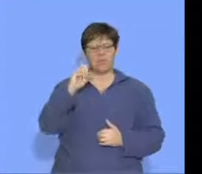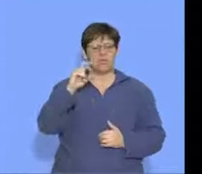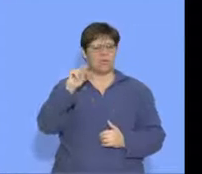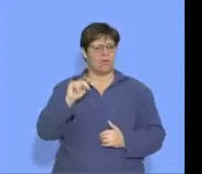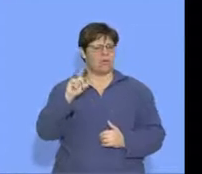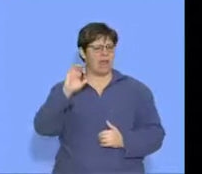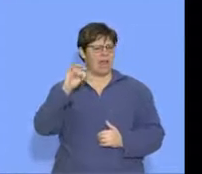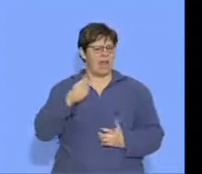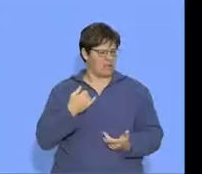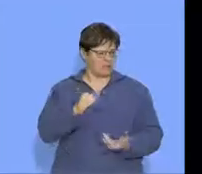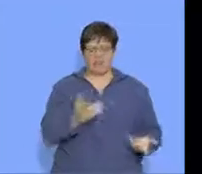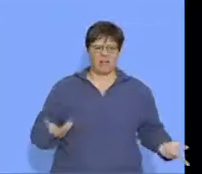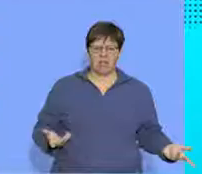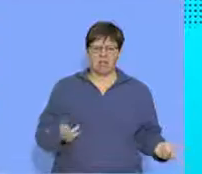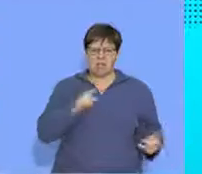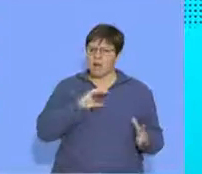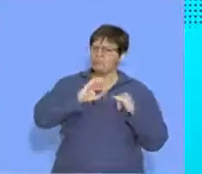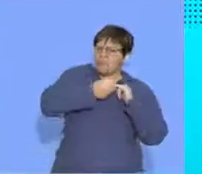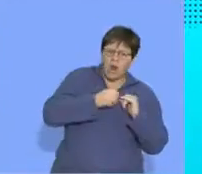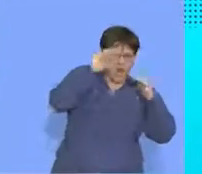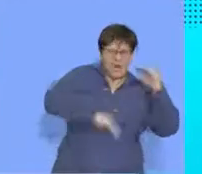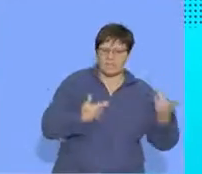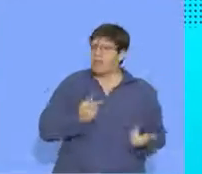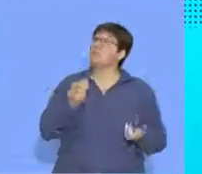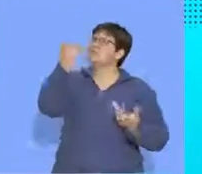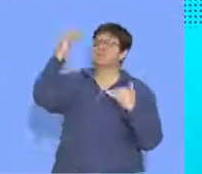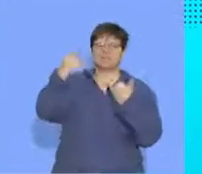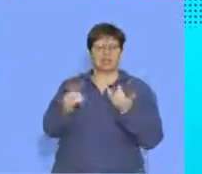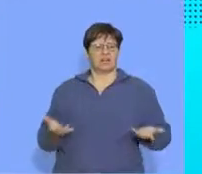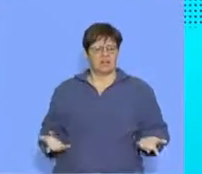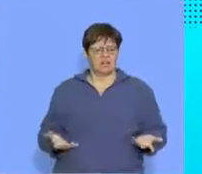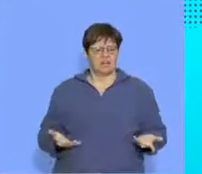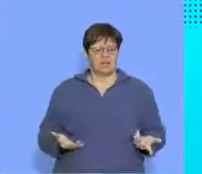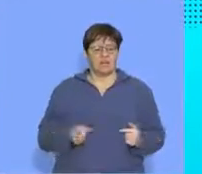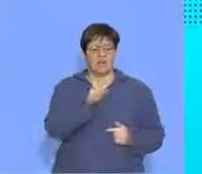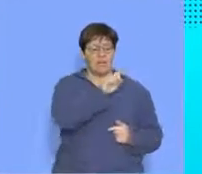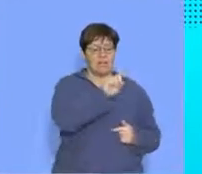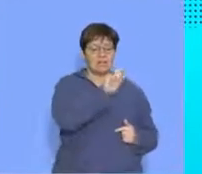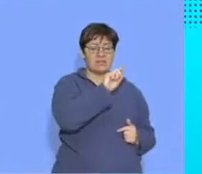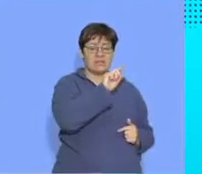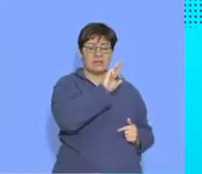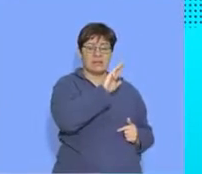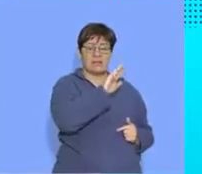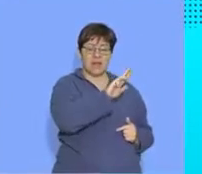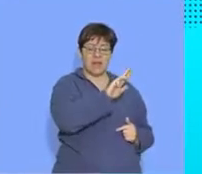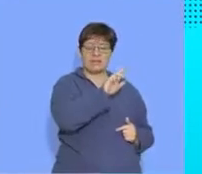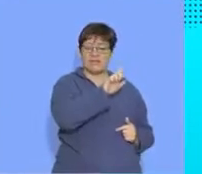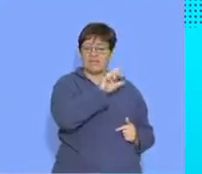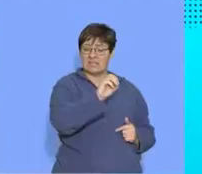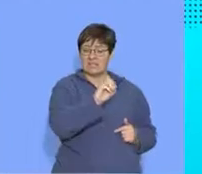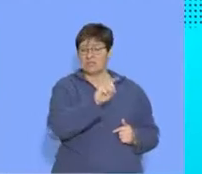So guys, back in the day when in the 1970s and 80s, there was a serious concern around how